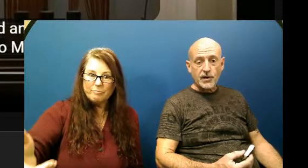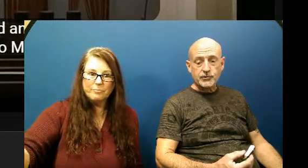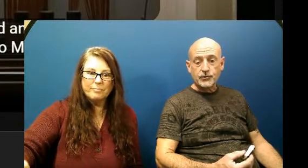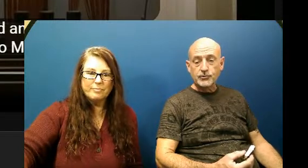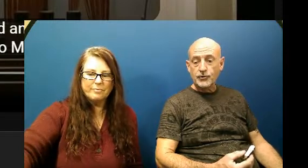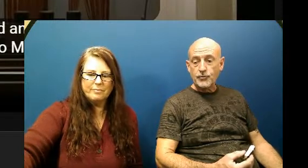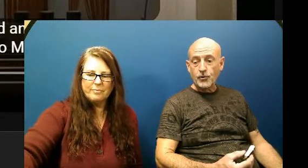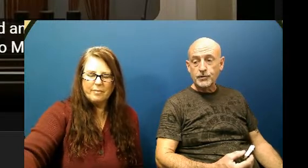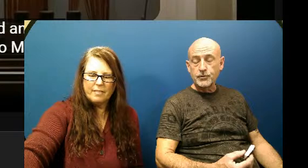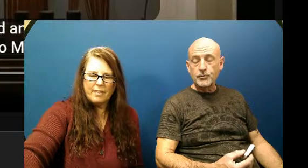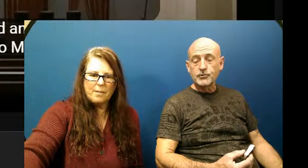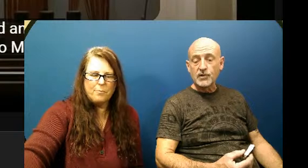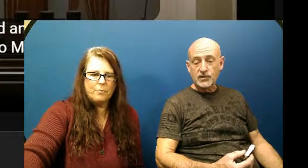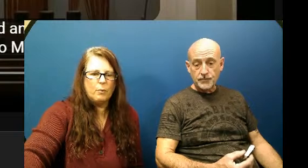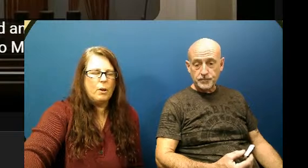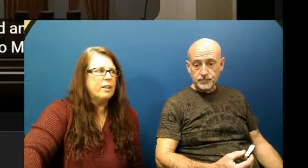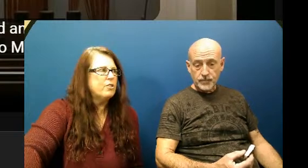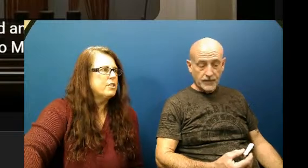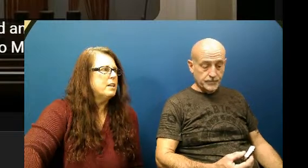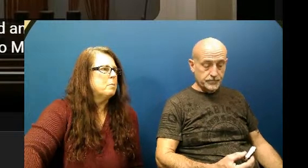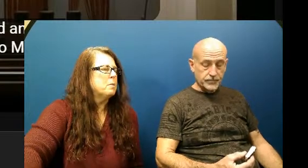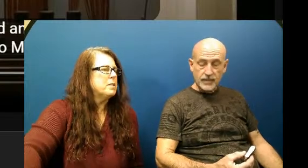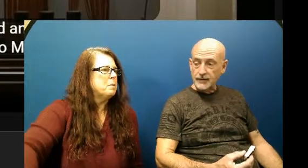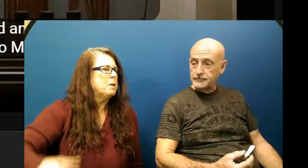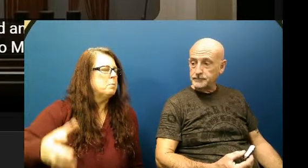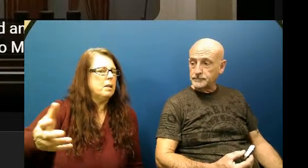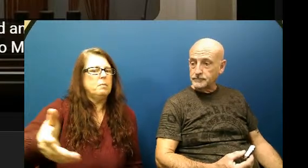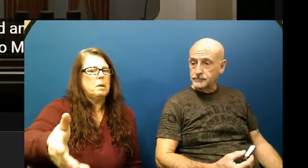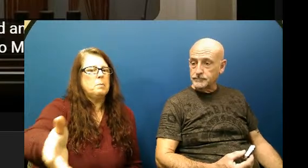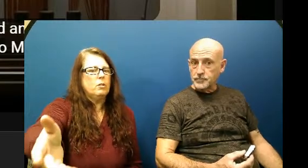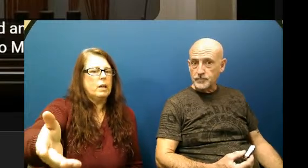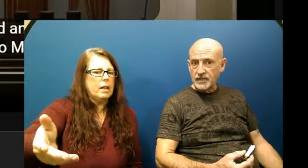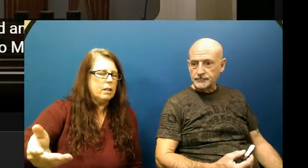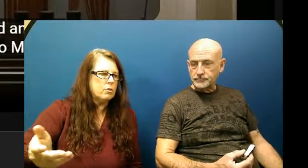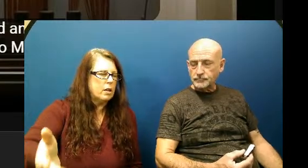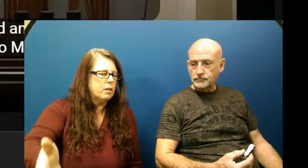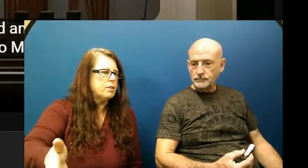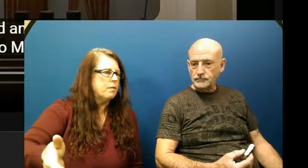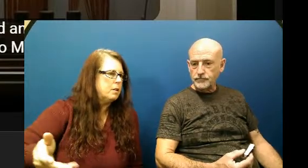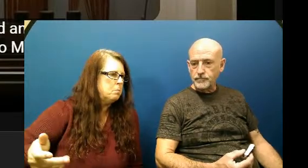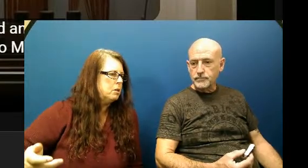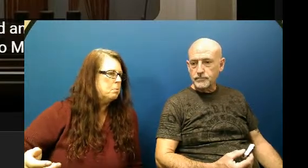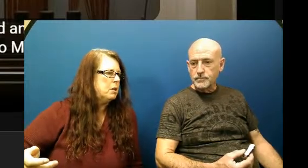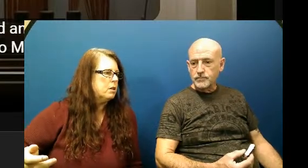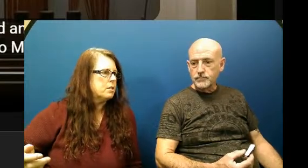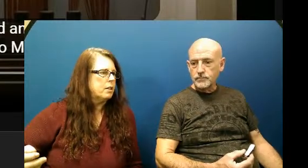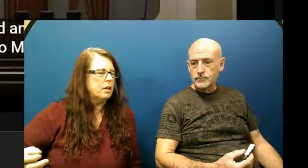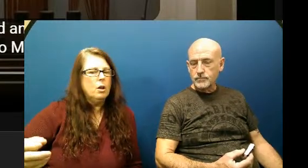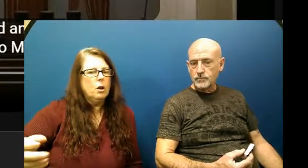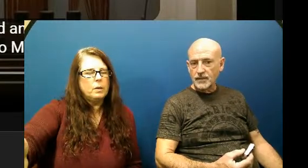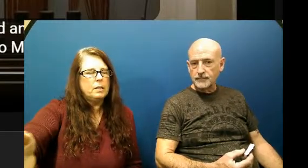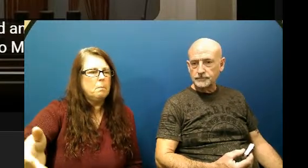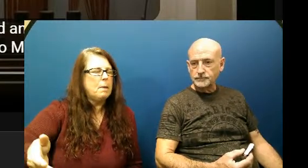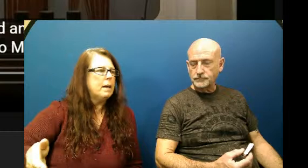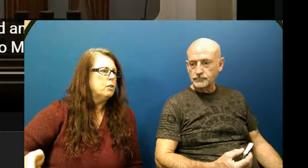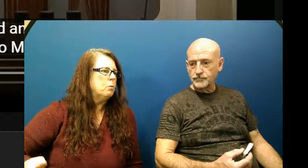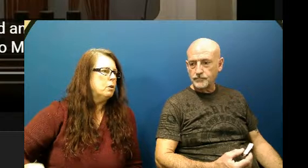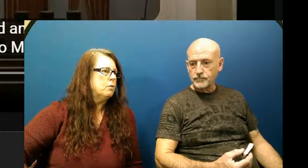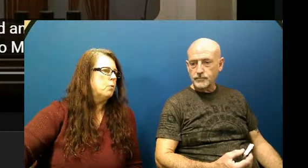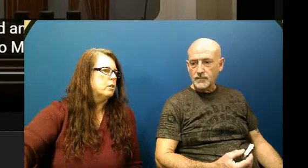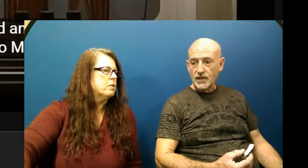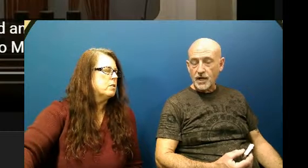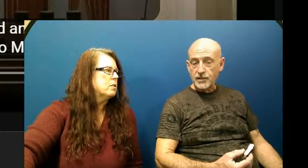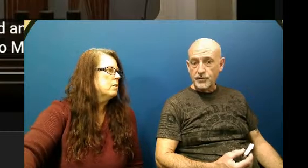direct constitutional authority to do those things. Well, I understand, but I'm saying maybe they're like, hey, there's 170 million Americans on there. We need them back in